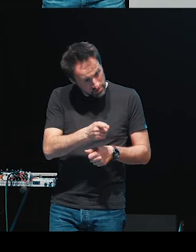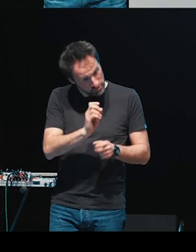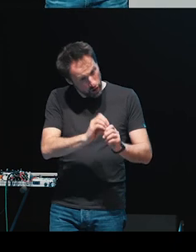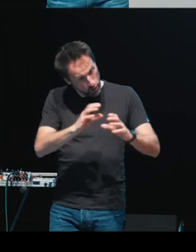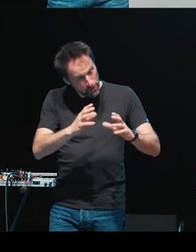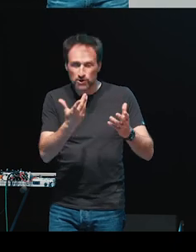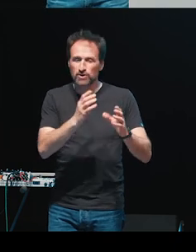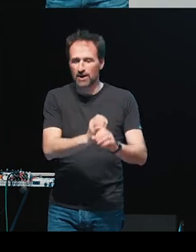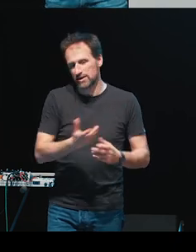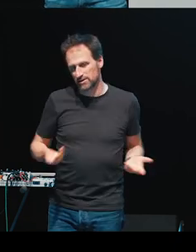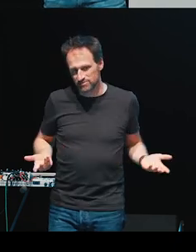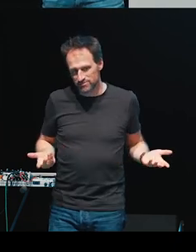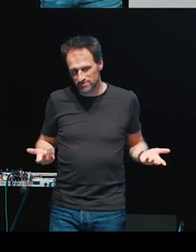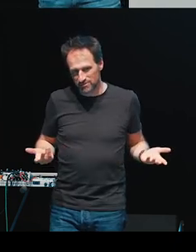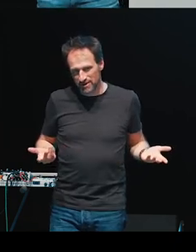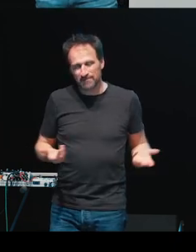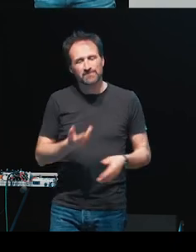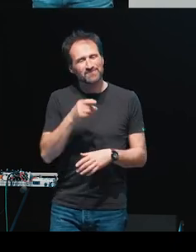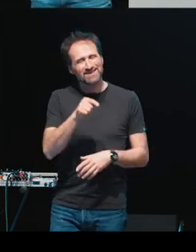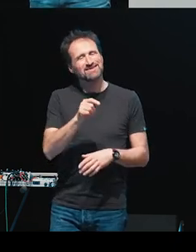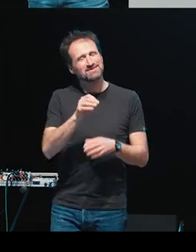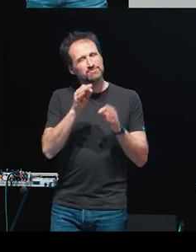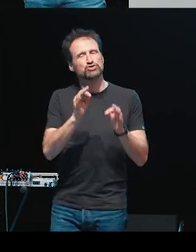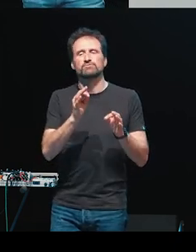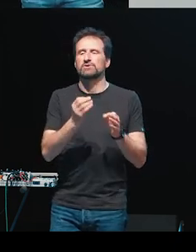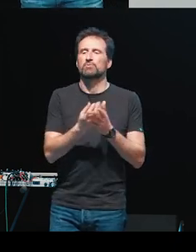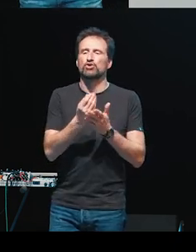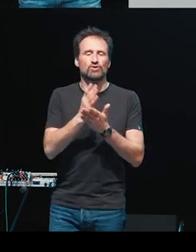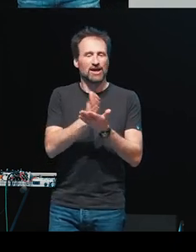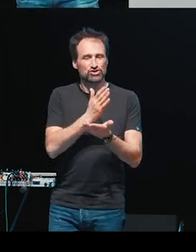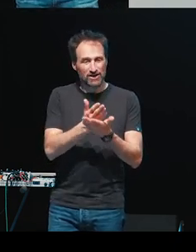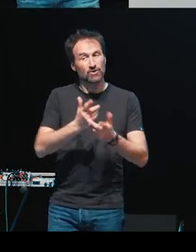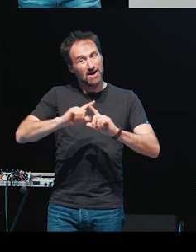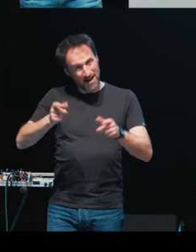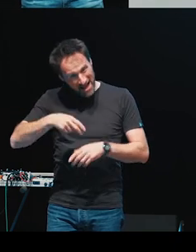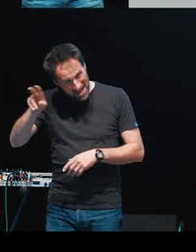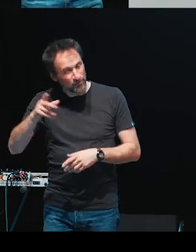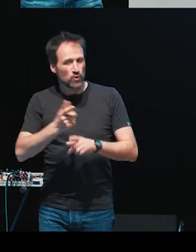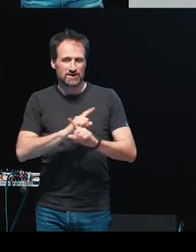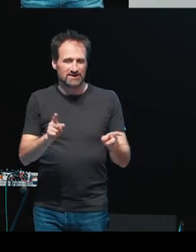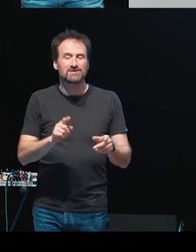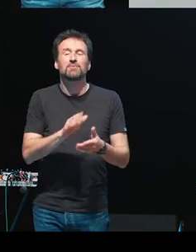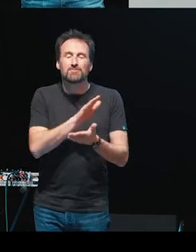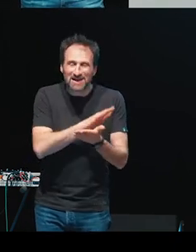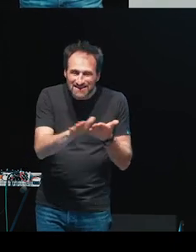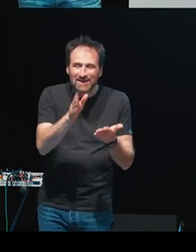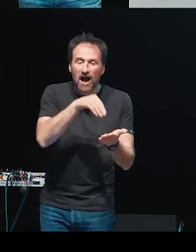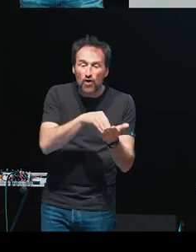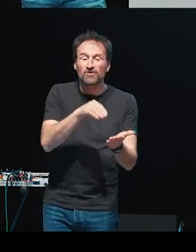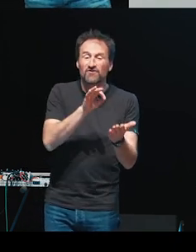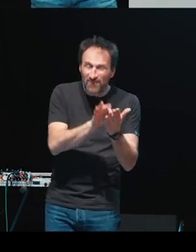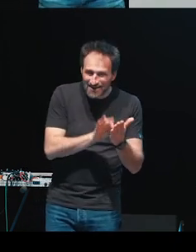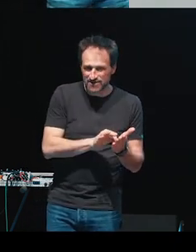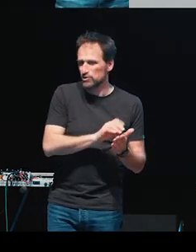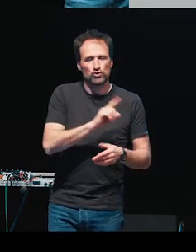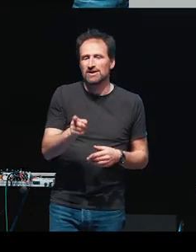of deciding whether a certain product decision goes live or not based on the fact, and not based on your CEO or the manager tells you to